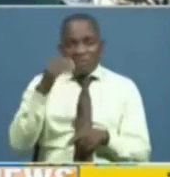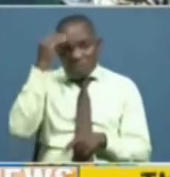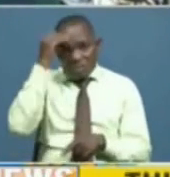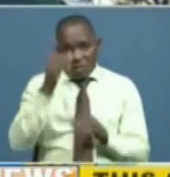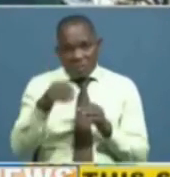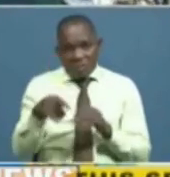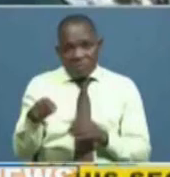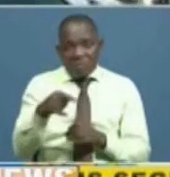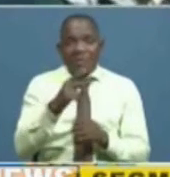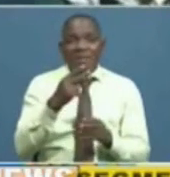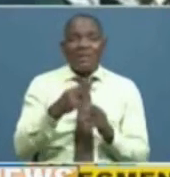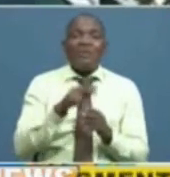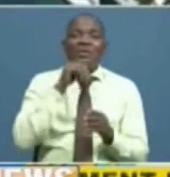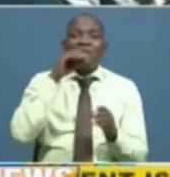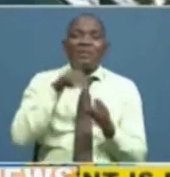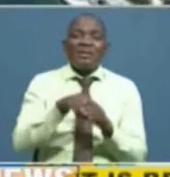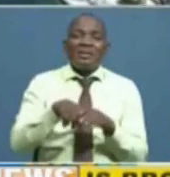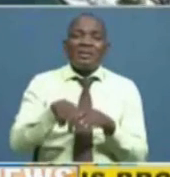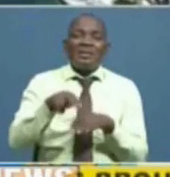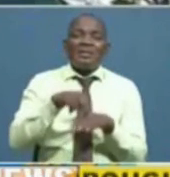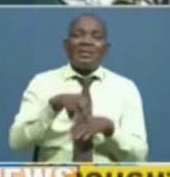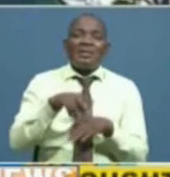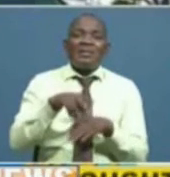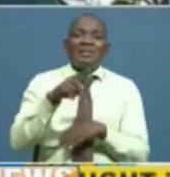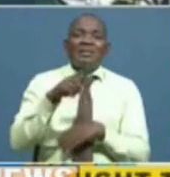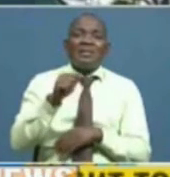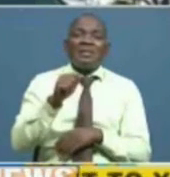name is not in the national database, which goes